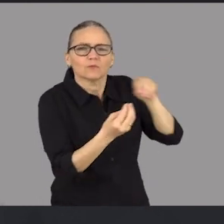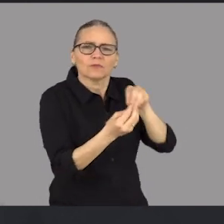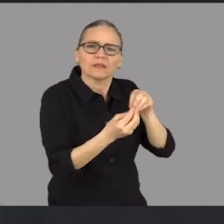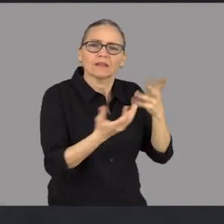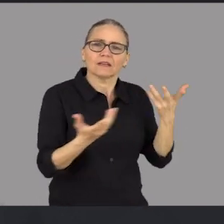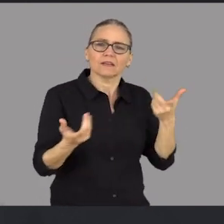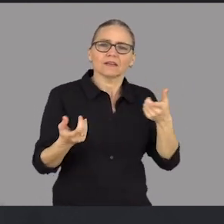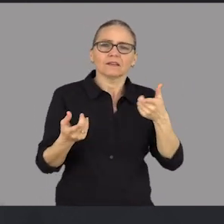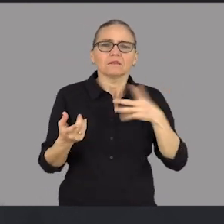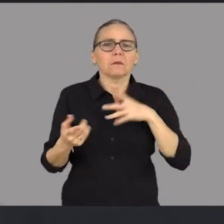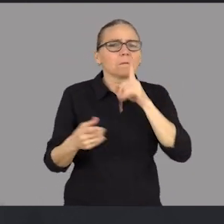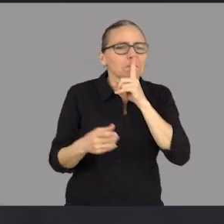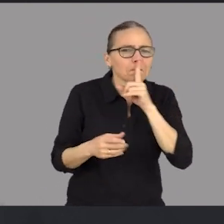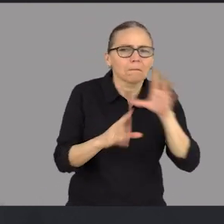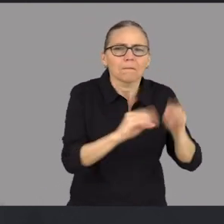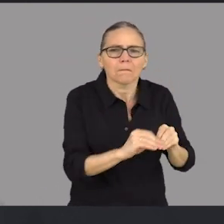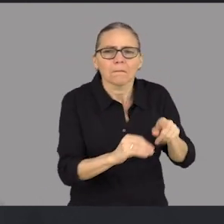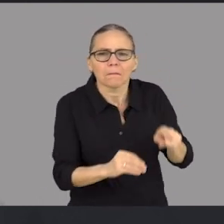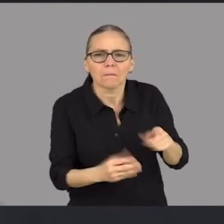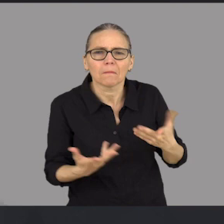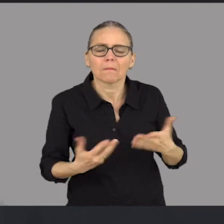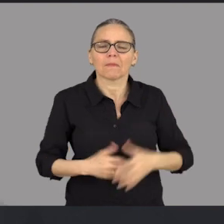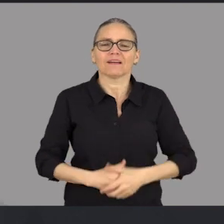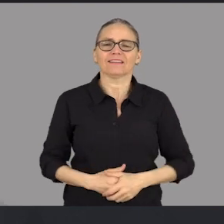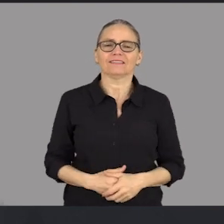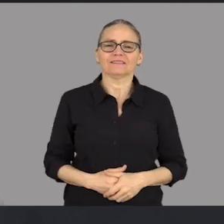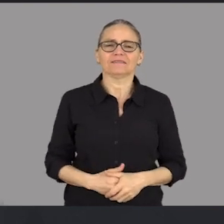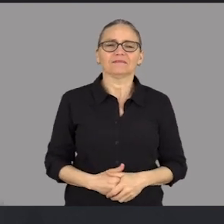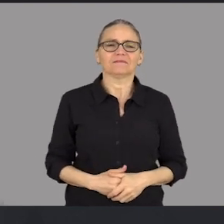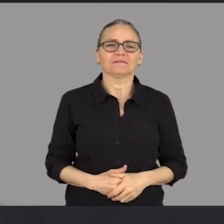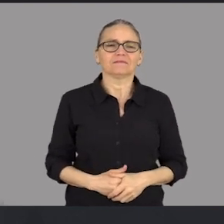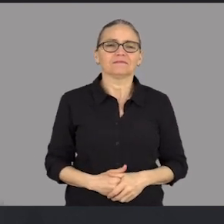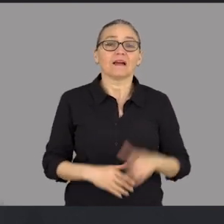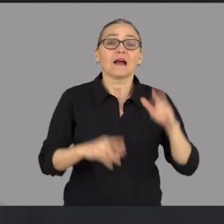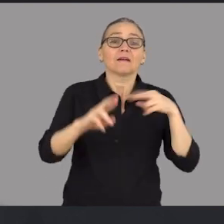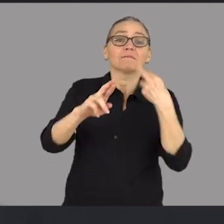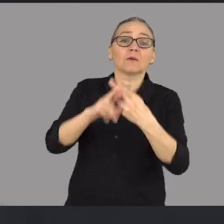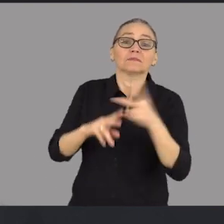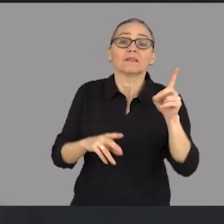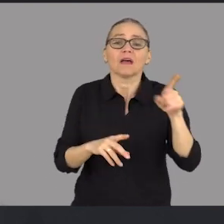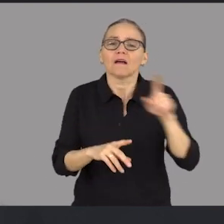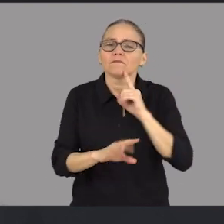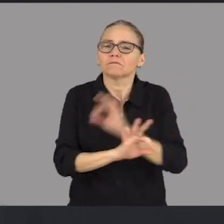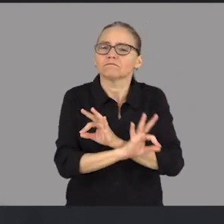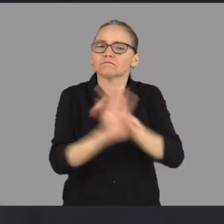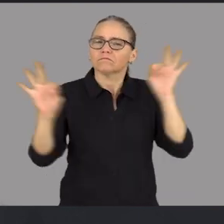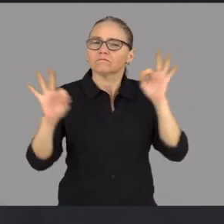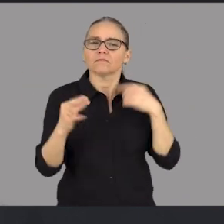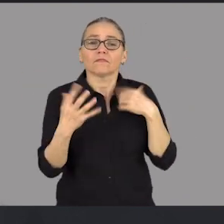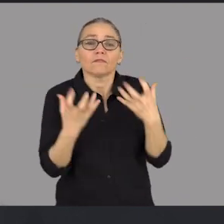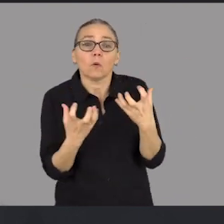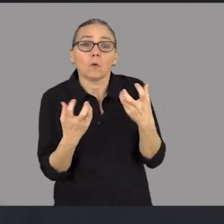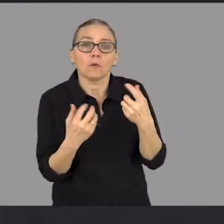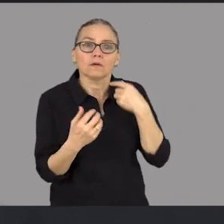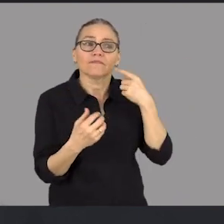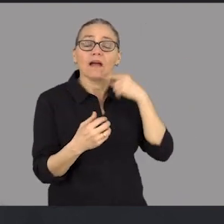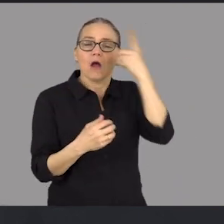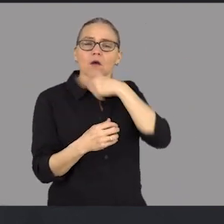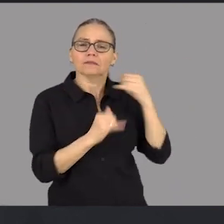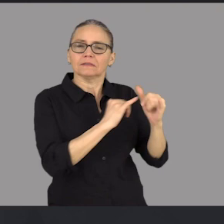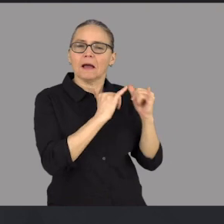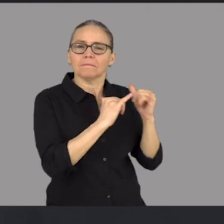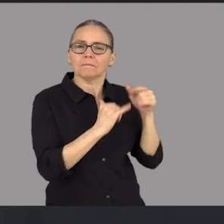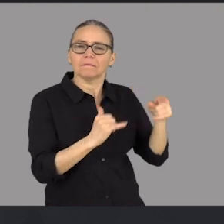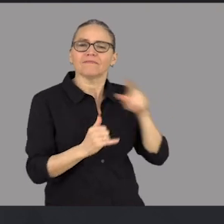the accommodations and the inclusive practices we have. Thanks so much, Dave. Tanya, anything else you want to add there? I see you